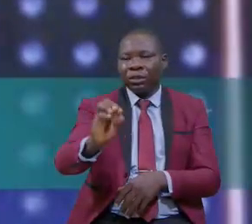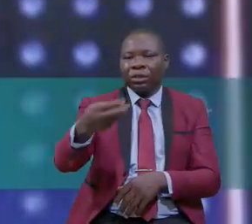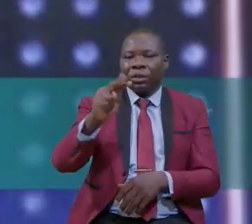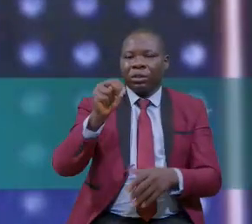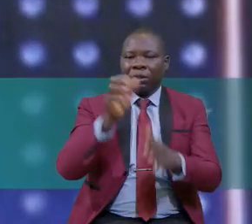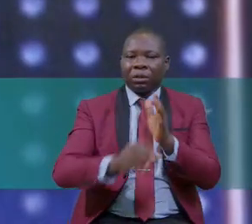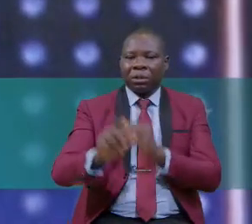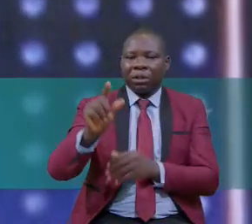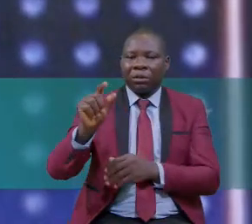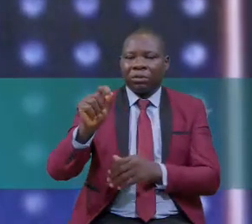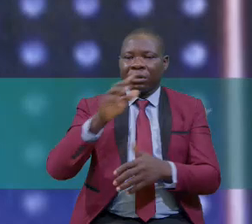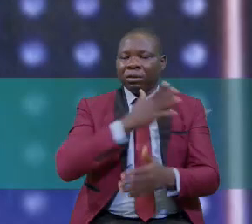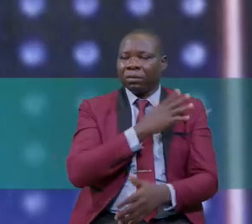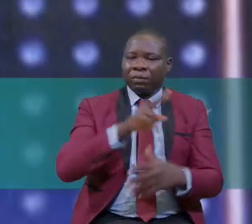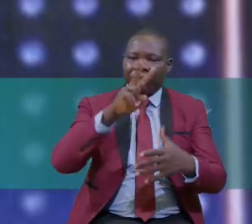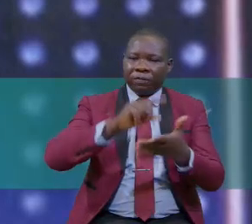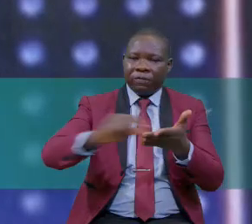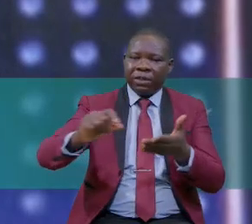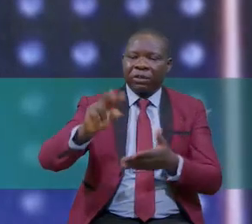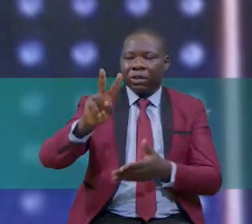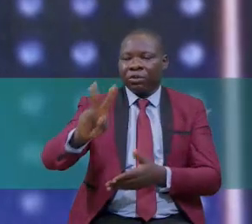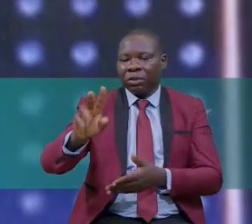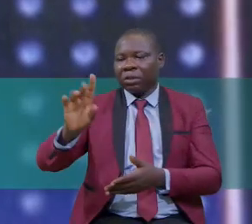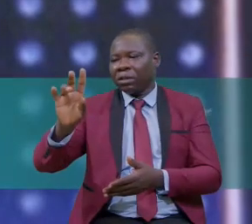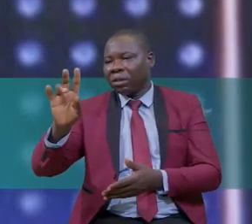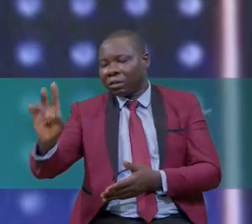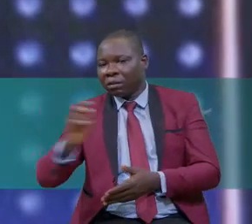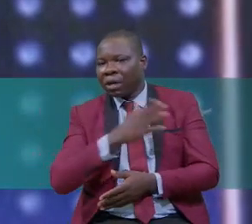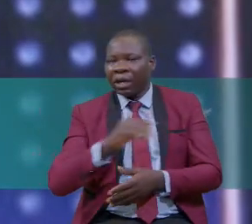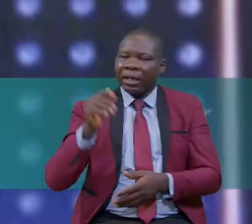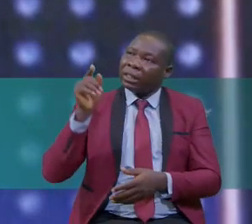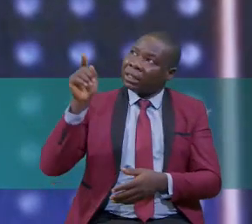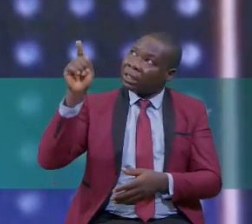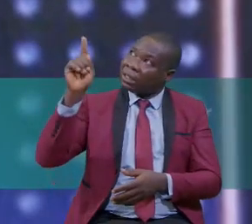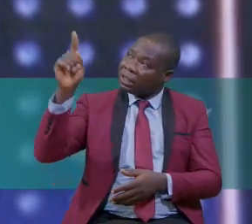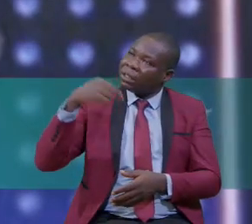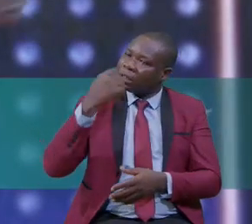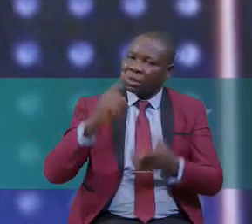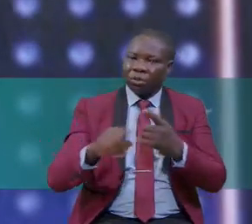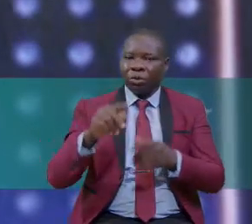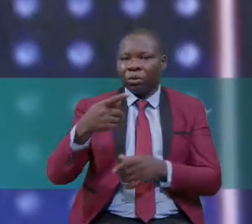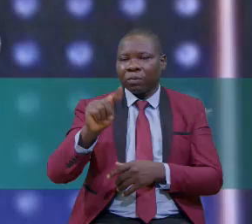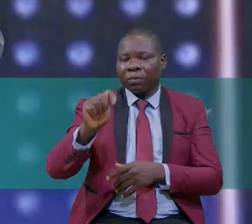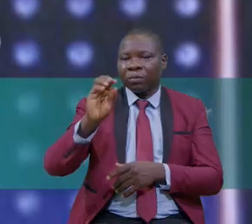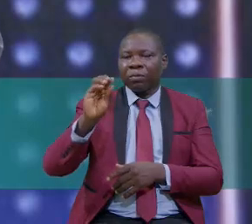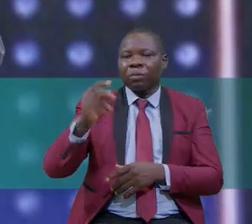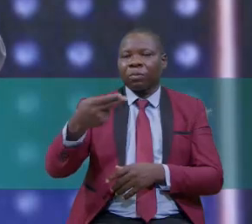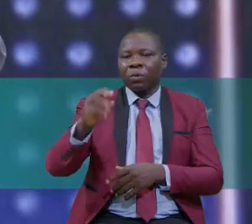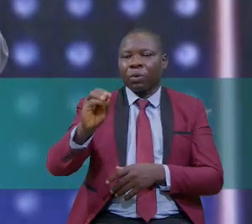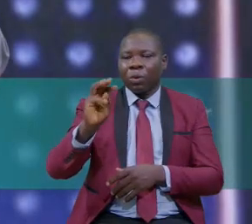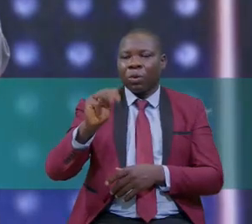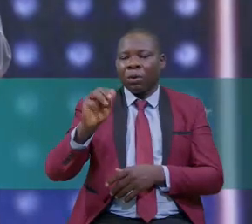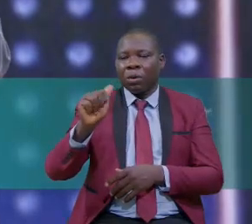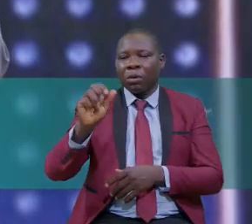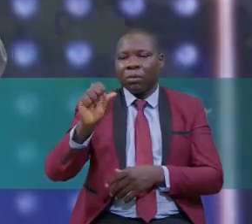then said he to Thomas, reach out here, reach thither thy